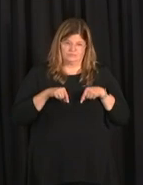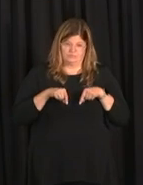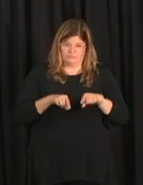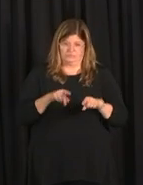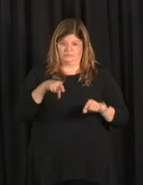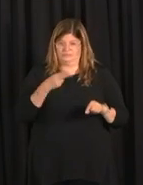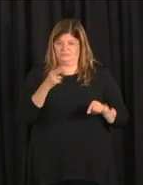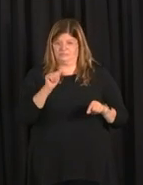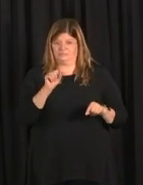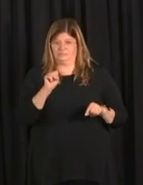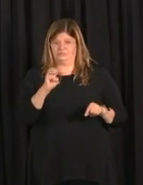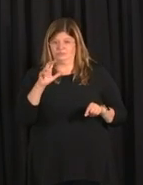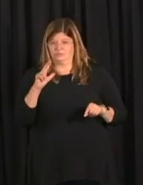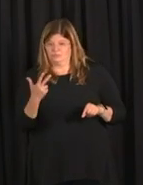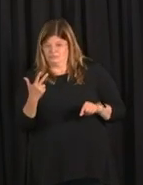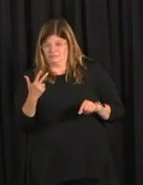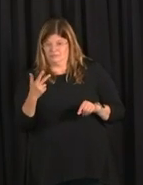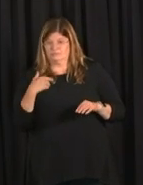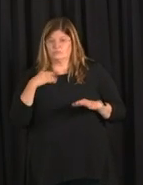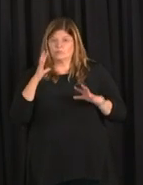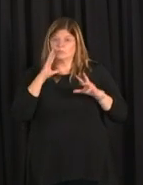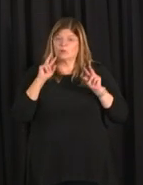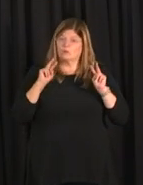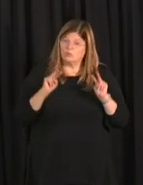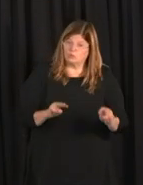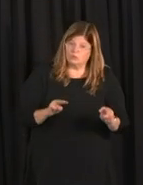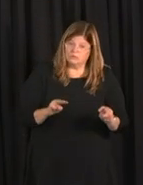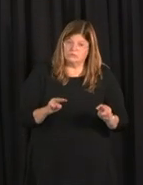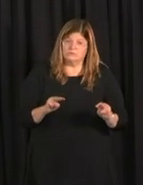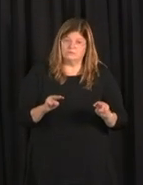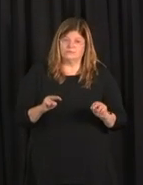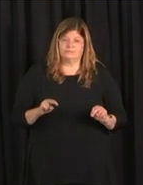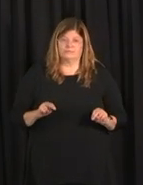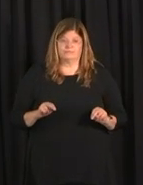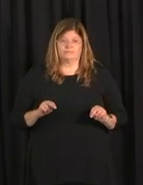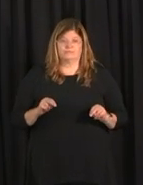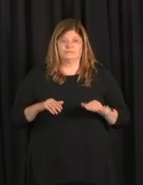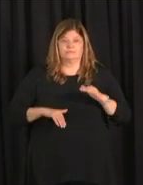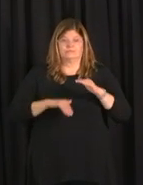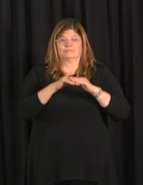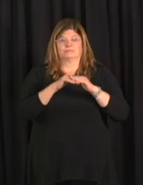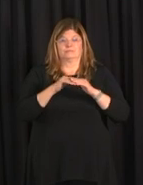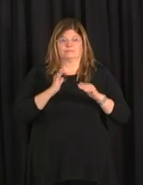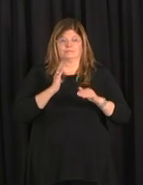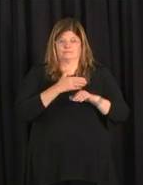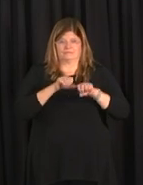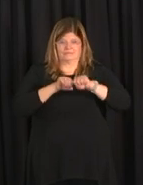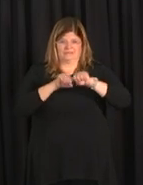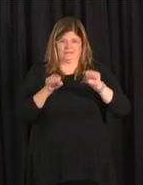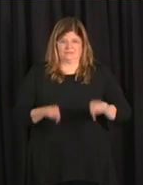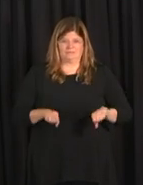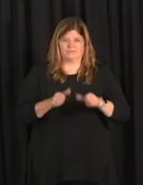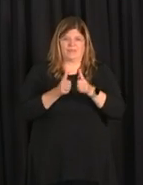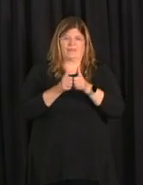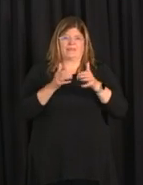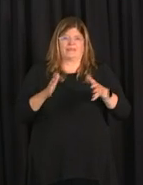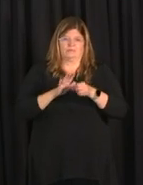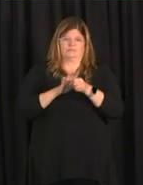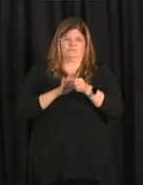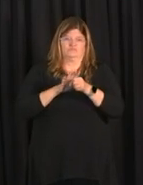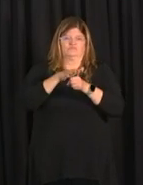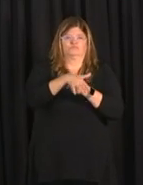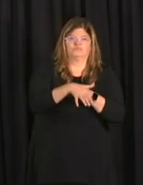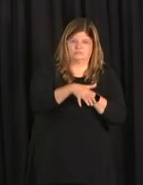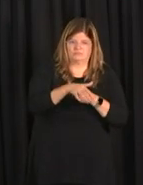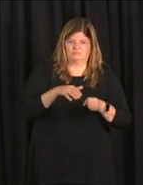3 environment where we're going to be looking at the capacity of our system without surge, and that's how we